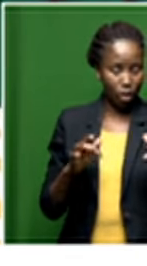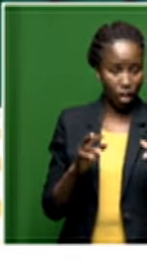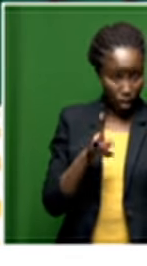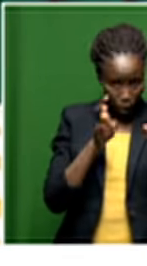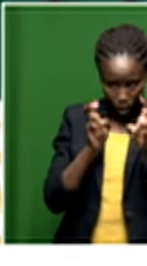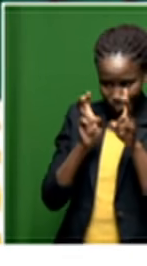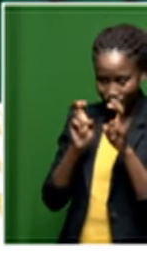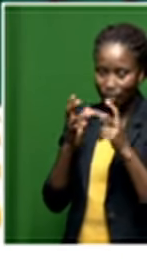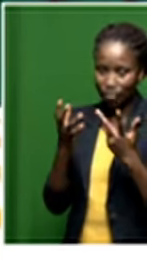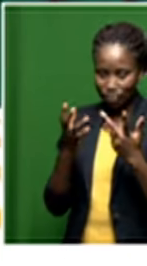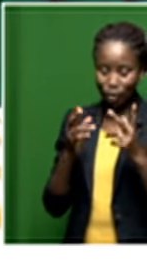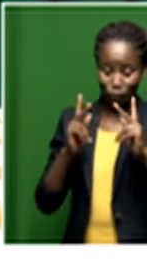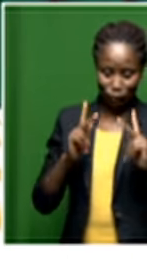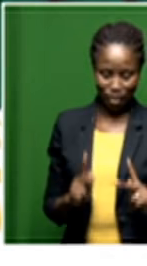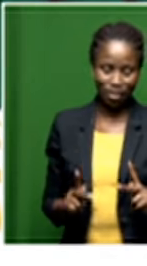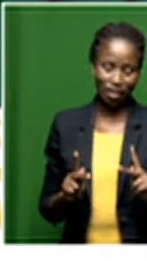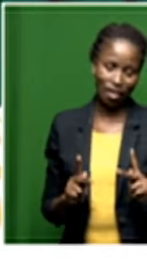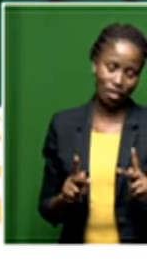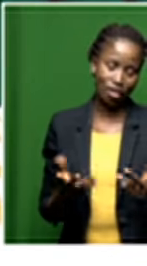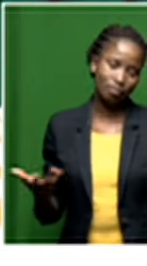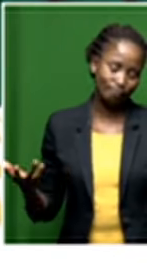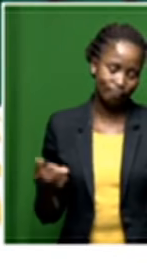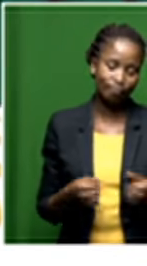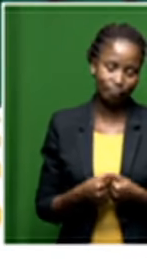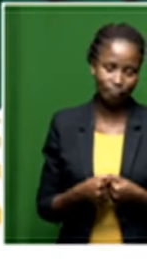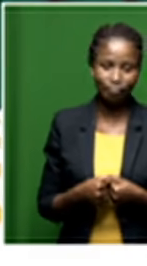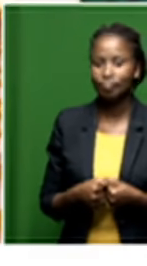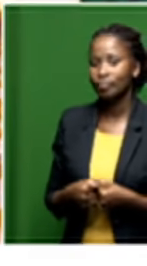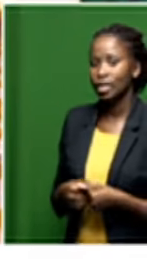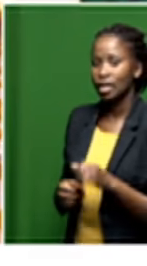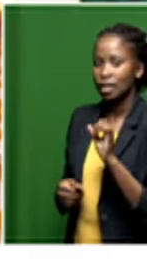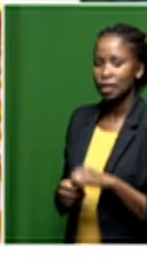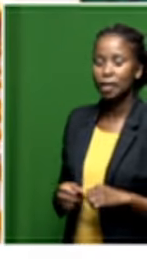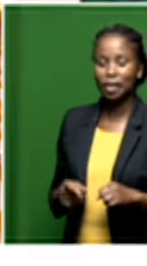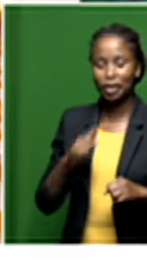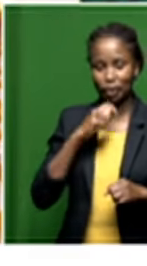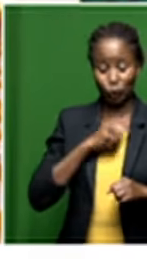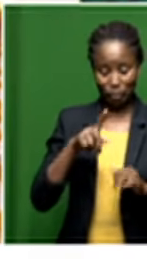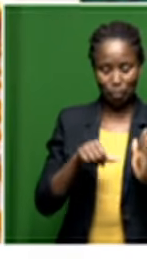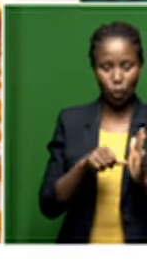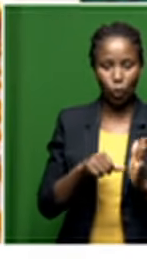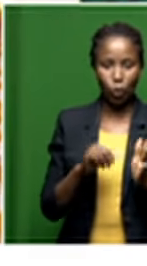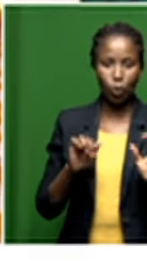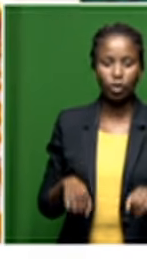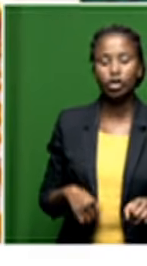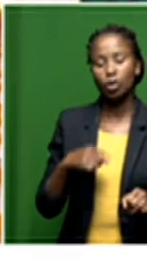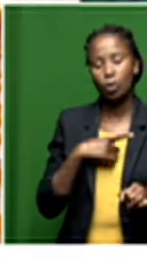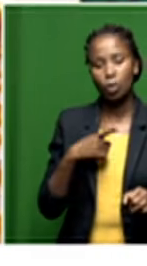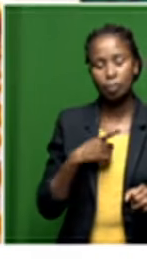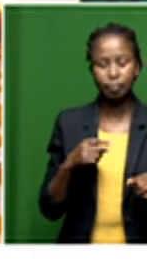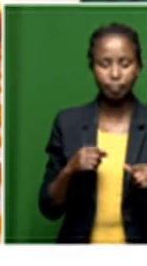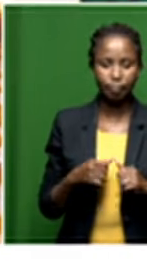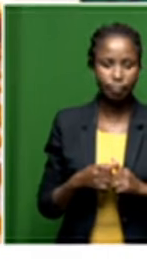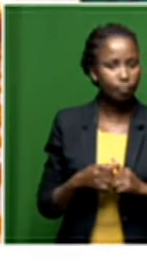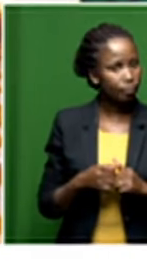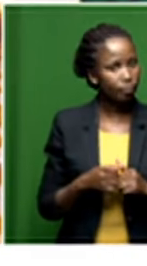who come physically to the stations. Yeah. Yes. And it is important. I mean, if for people to, and